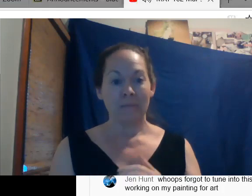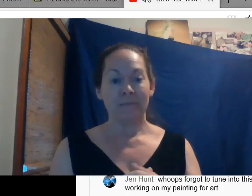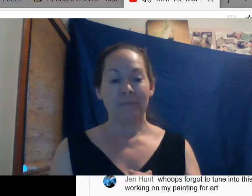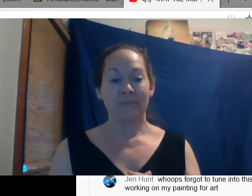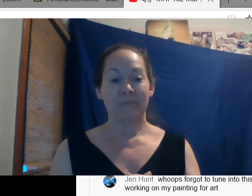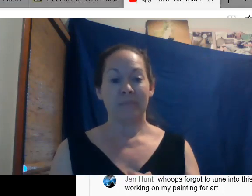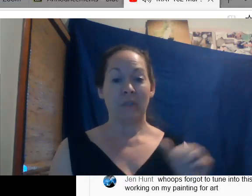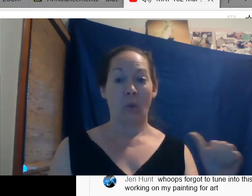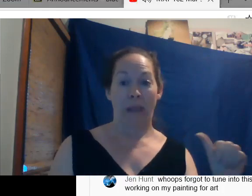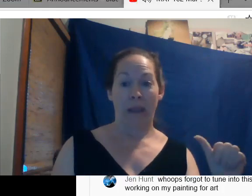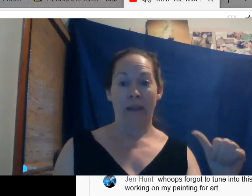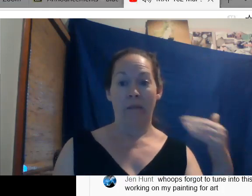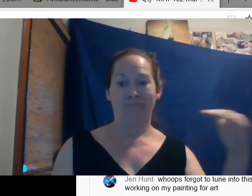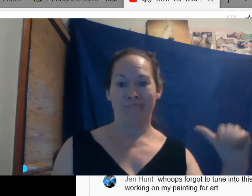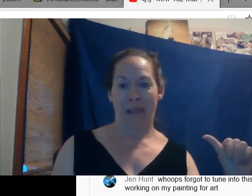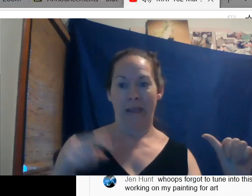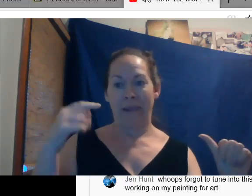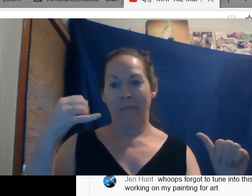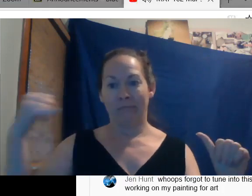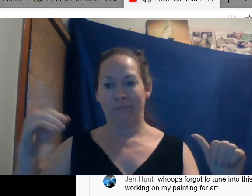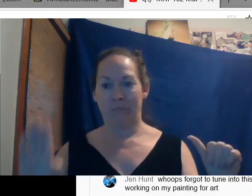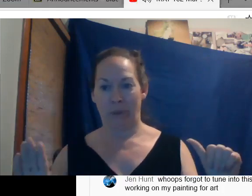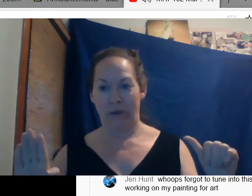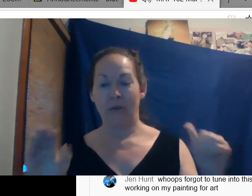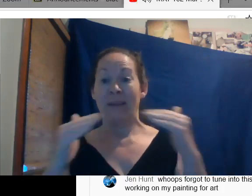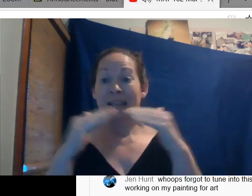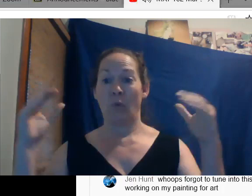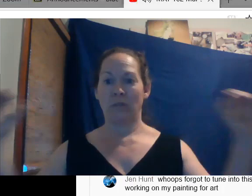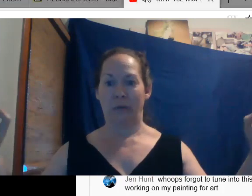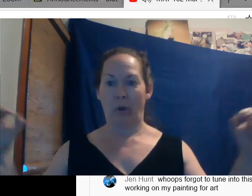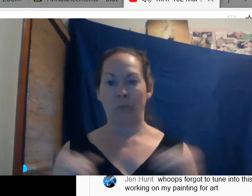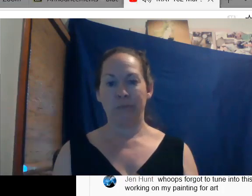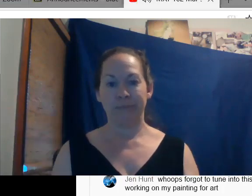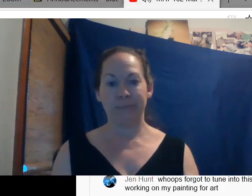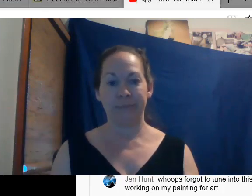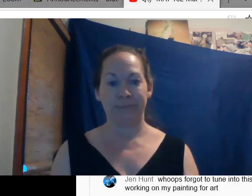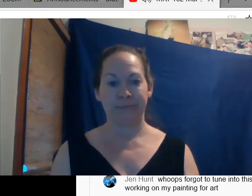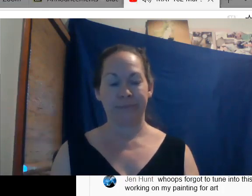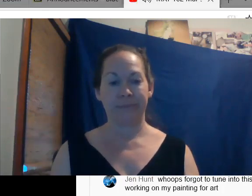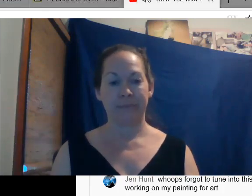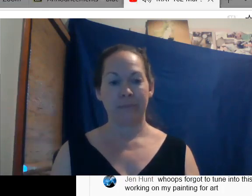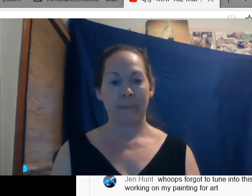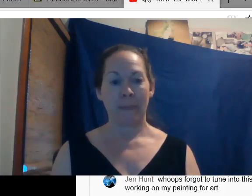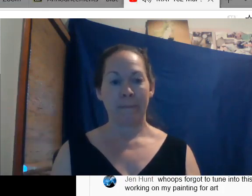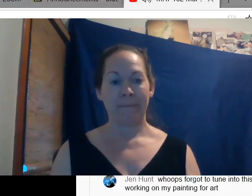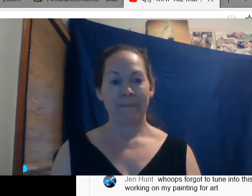0, and that equals 0. 0 times 0 will give me 0.